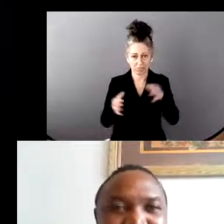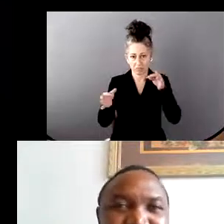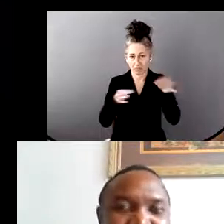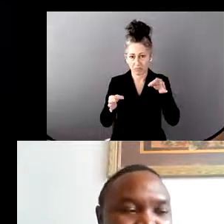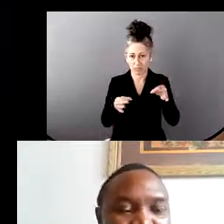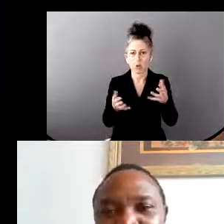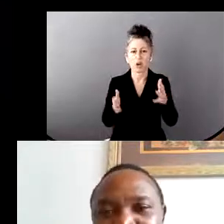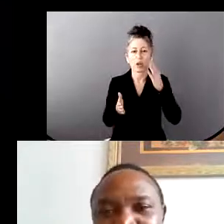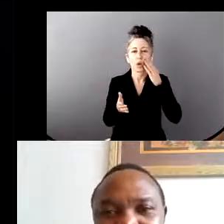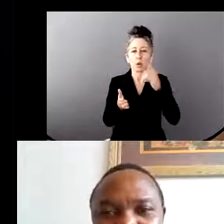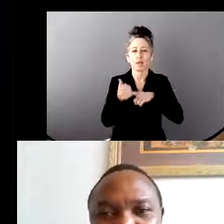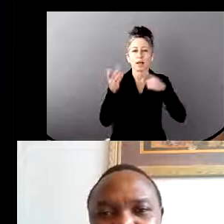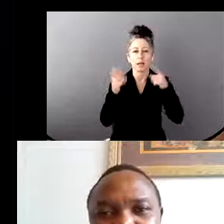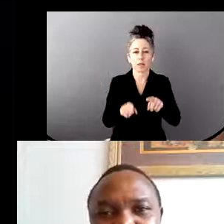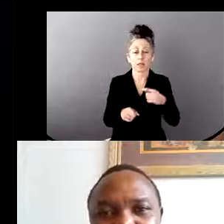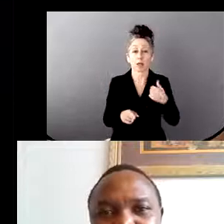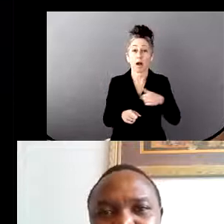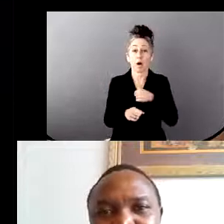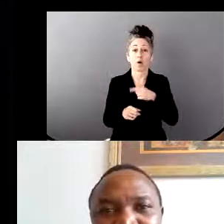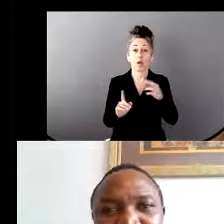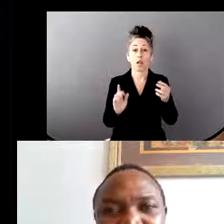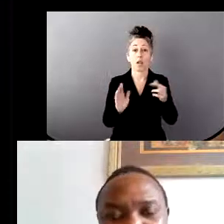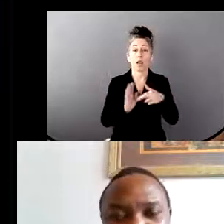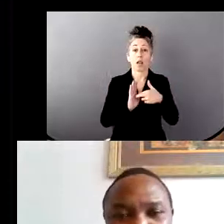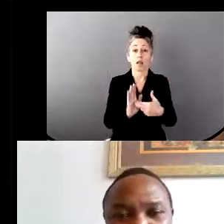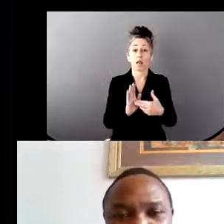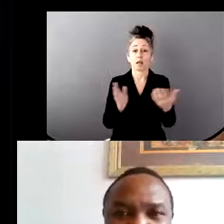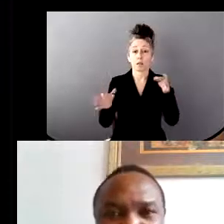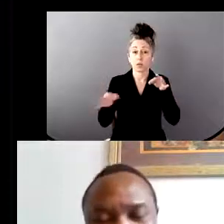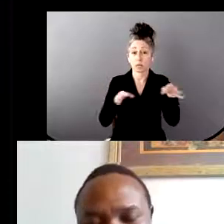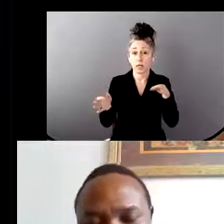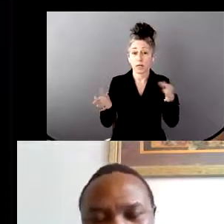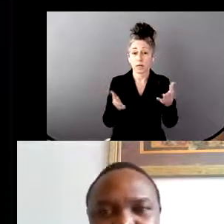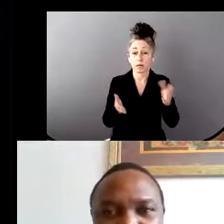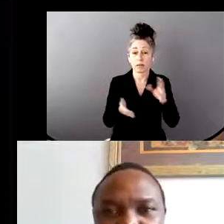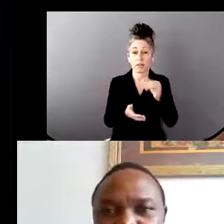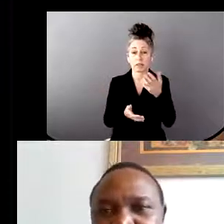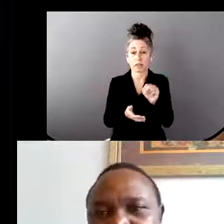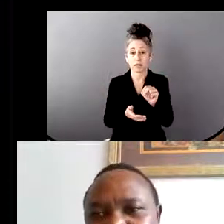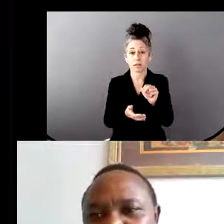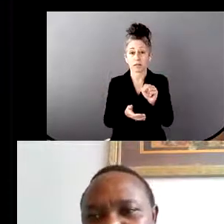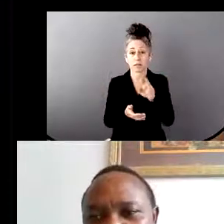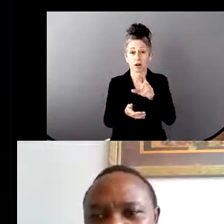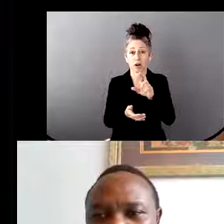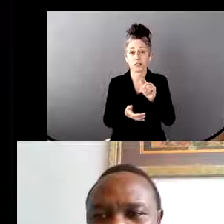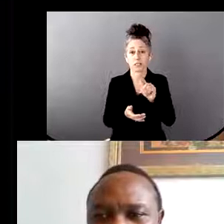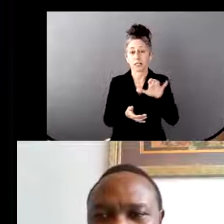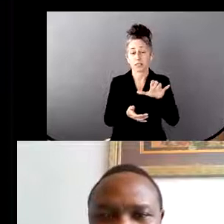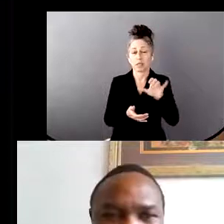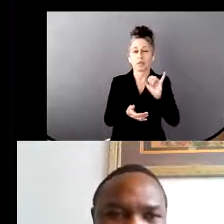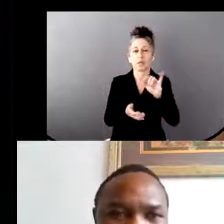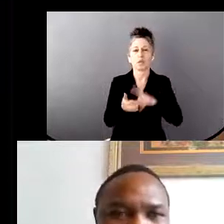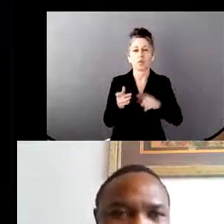happening. So ours is to tell you really what Langston University RRTC is doing in terms of addressing some of